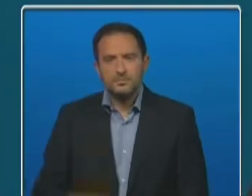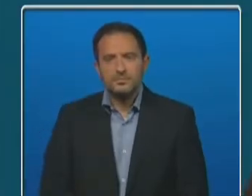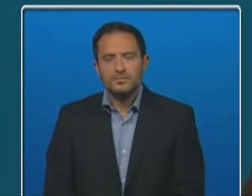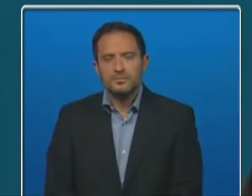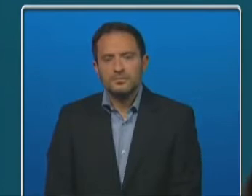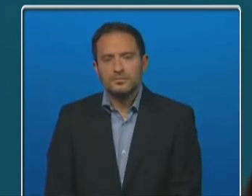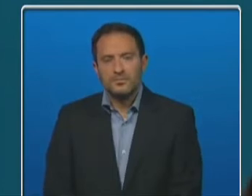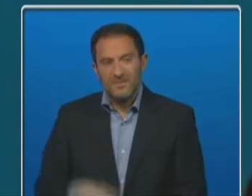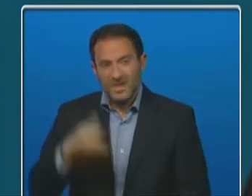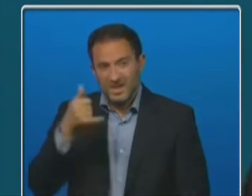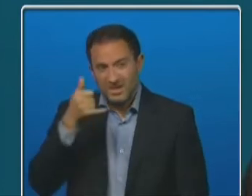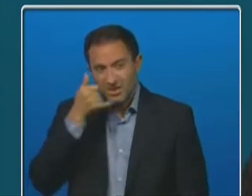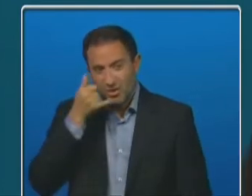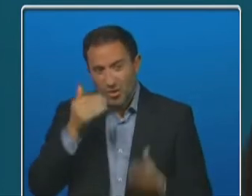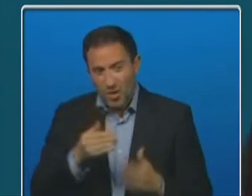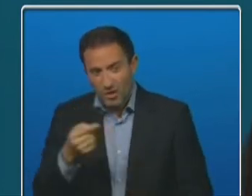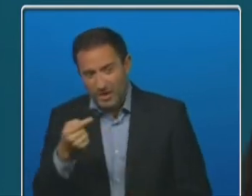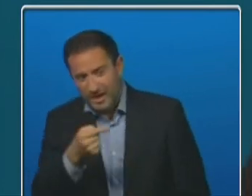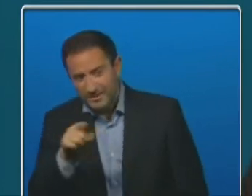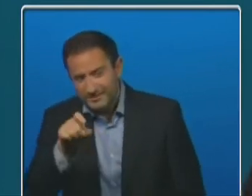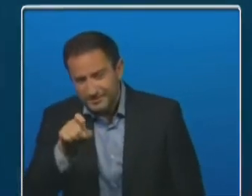Is the caller still there?